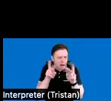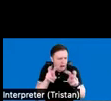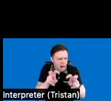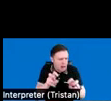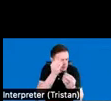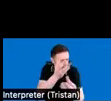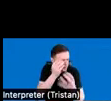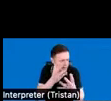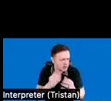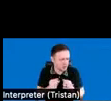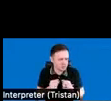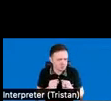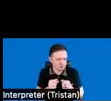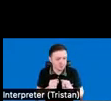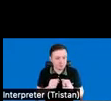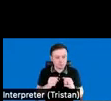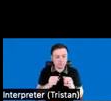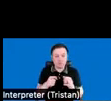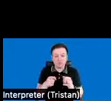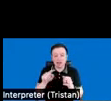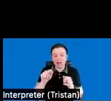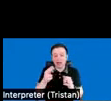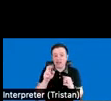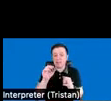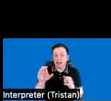thematic analysis. And the analysis is still in progress, and